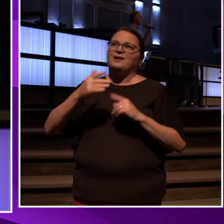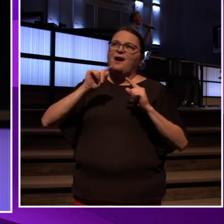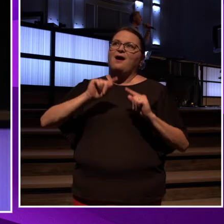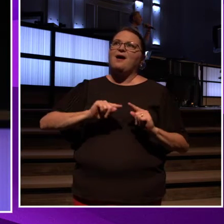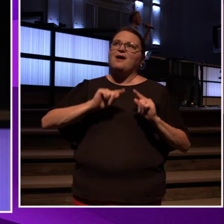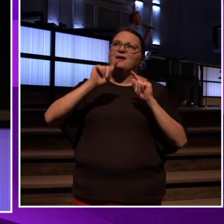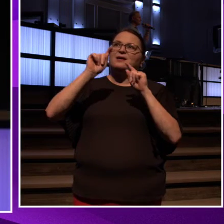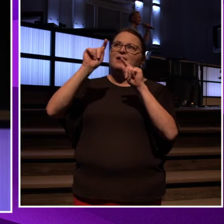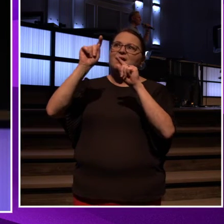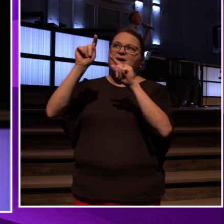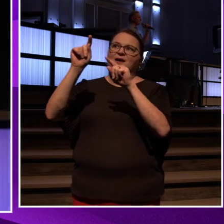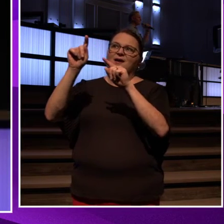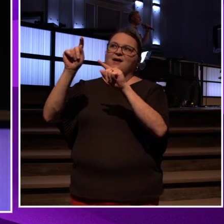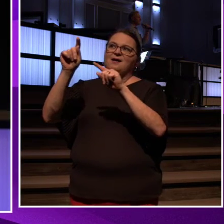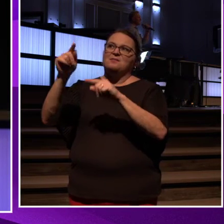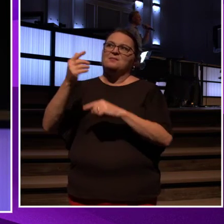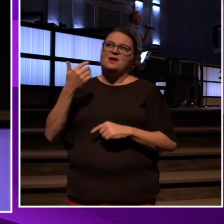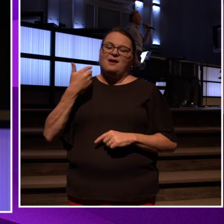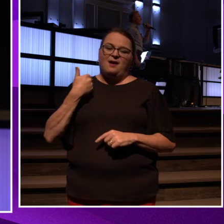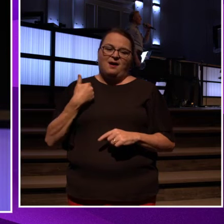one of our pastors at